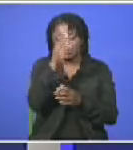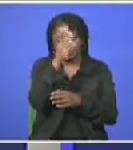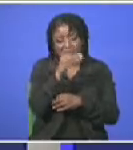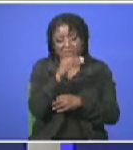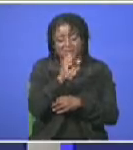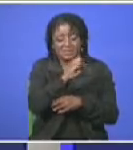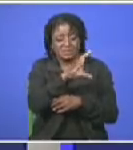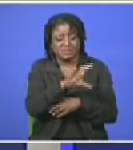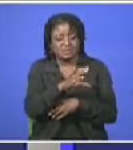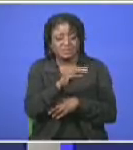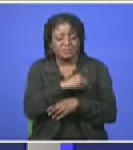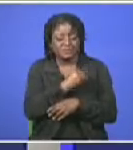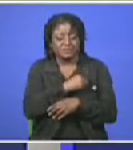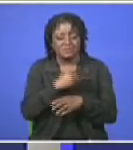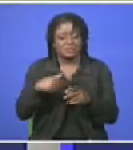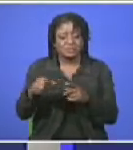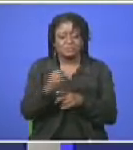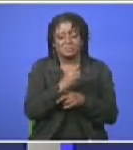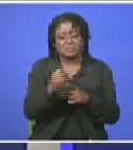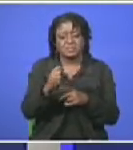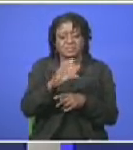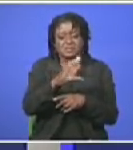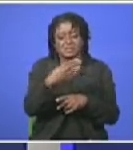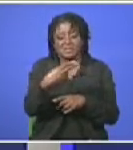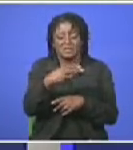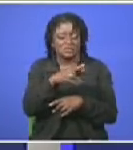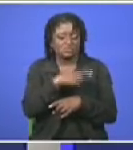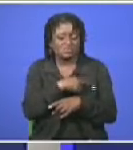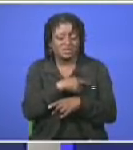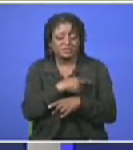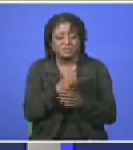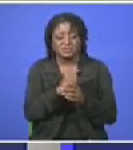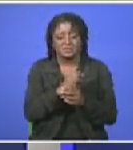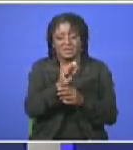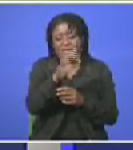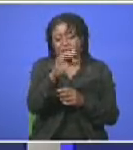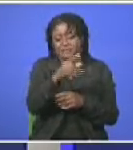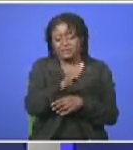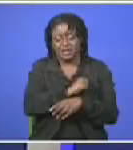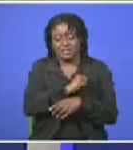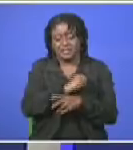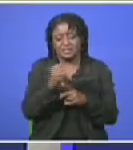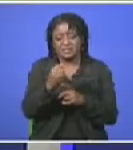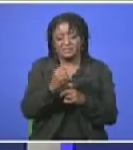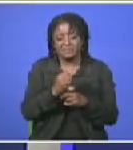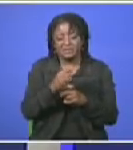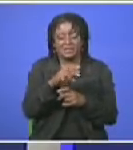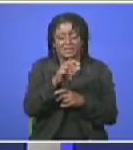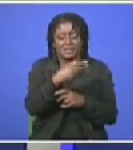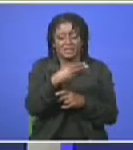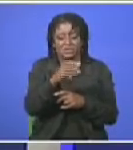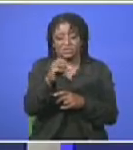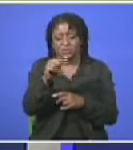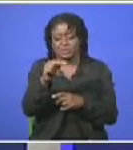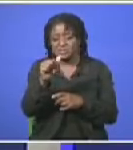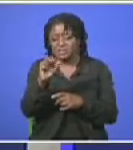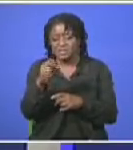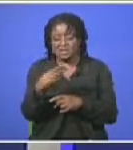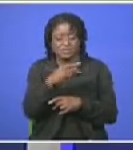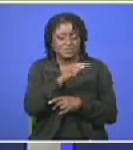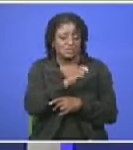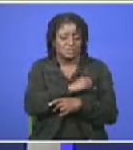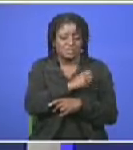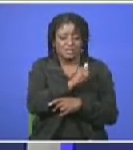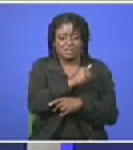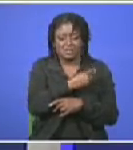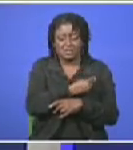side, S.C. a winner over C.H. Reeves 19-9 and 11. AF Adderley defeated H.O. Nash 17-13 and 15. T.A. Thompson taking